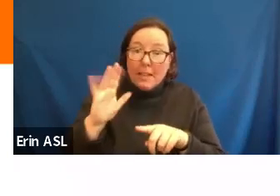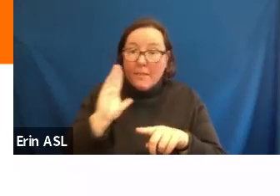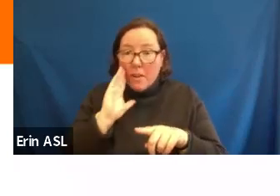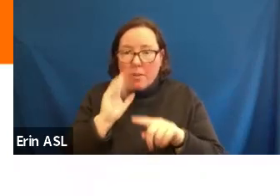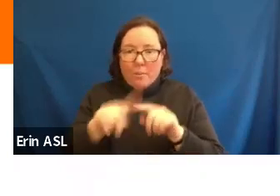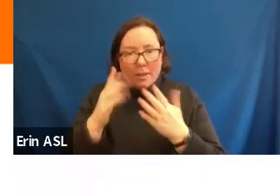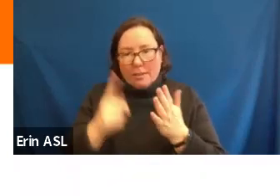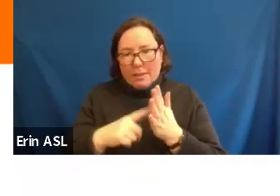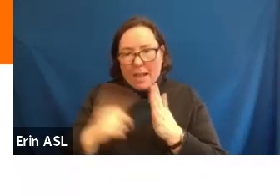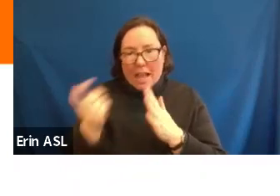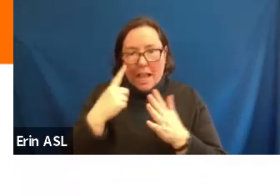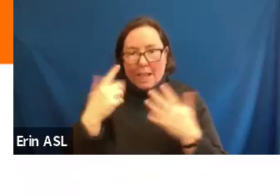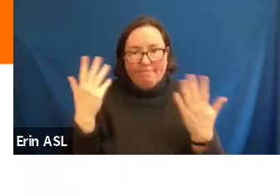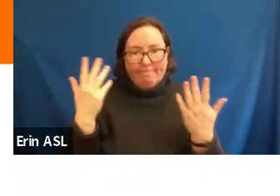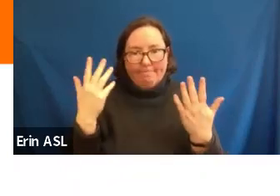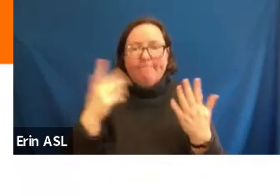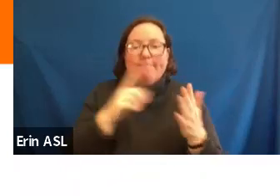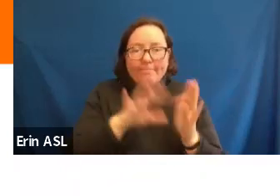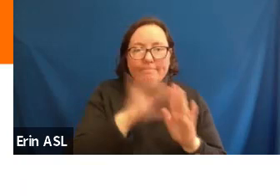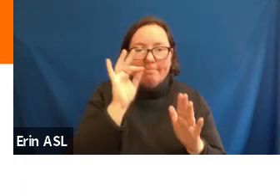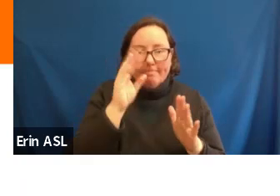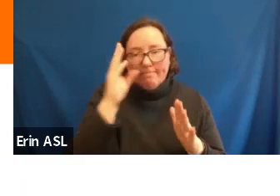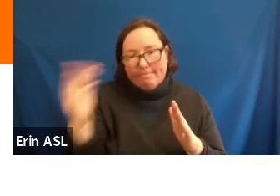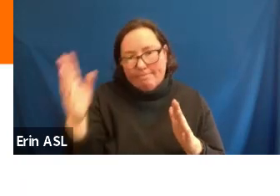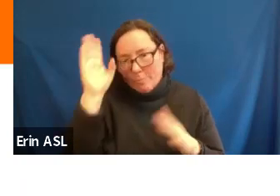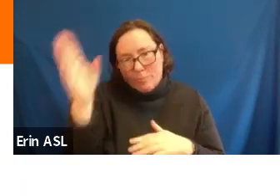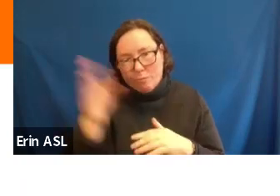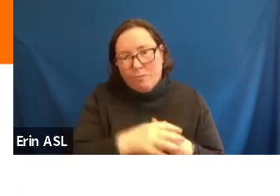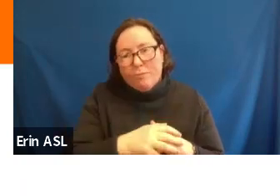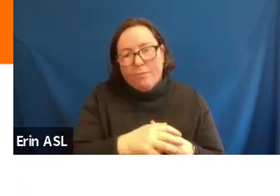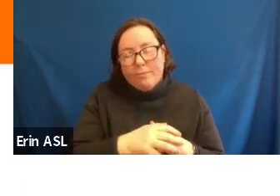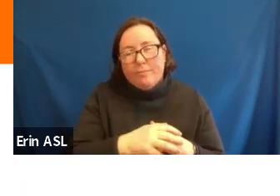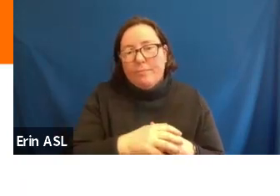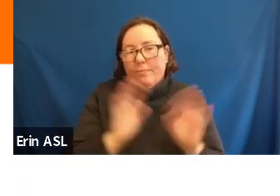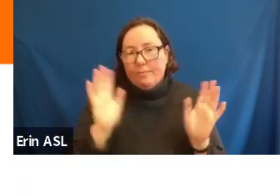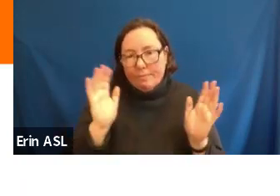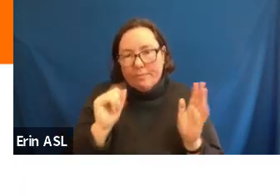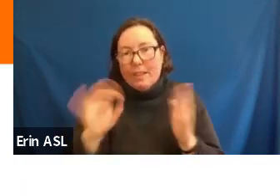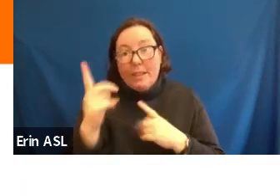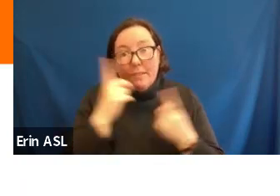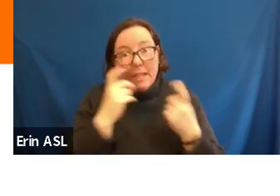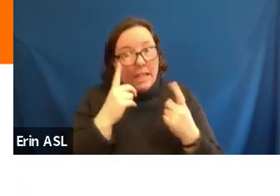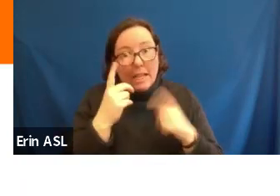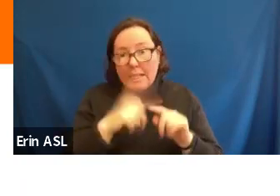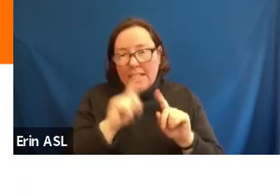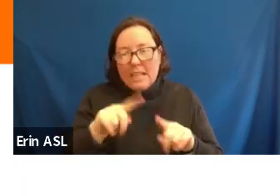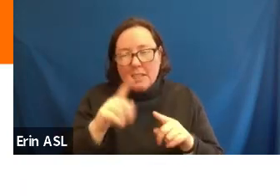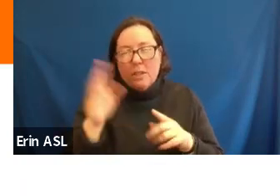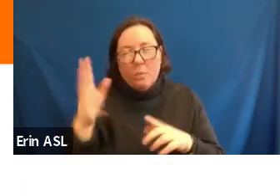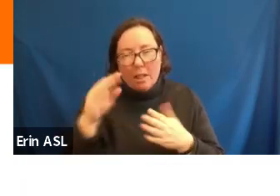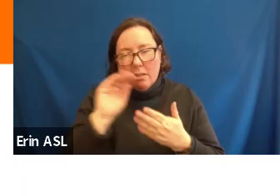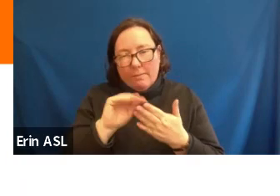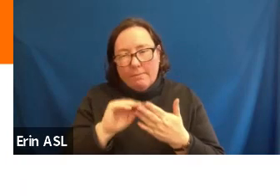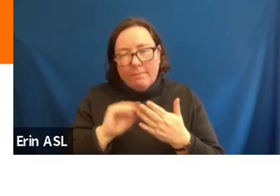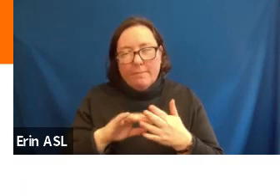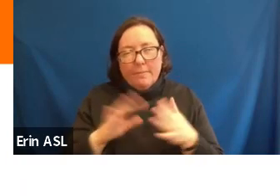to based on their other districts' websites. And if there are additional questions, we're happy to try and make connections